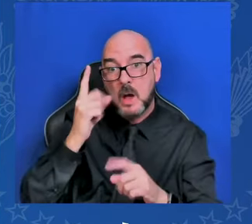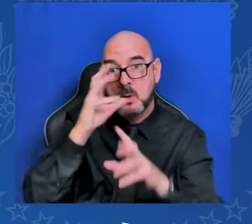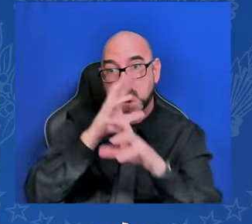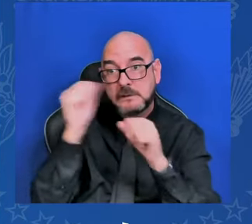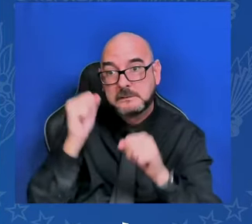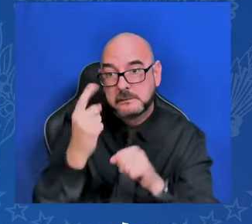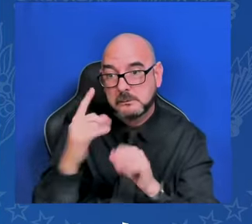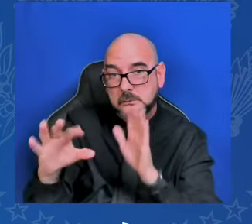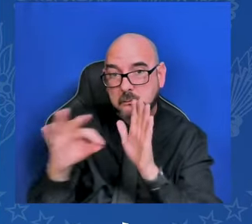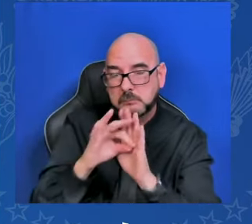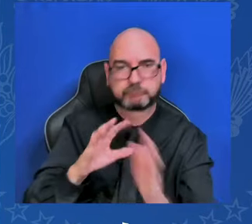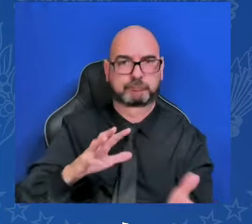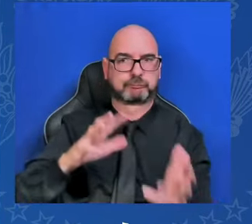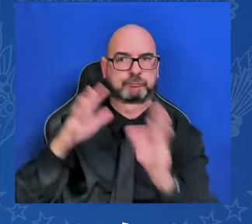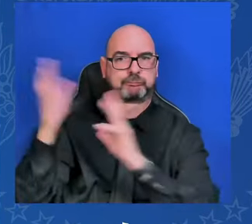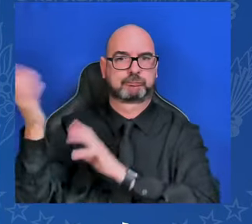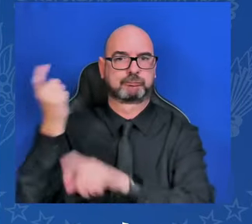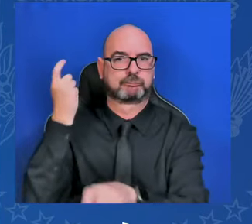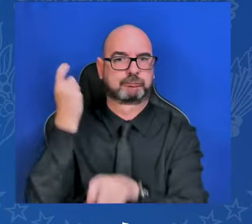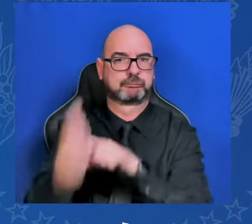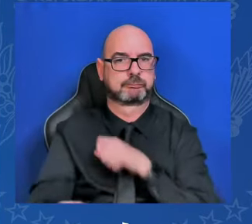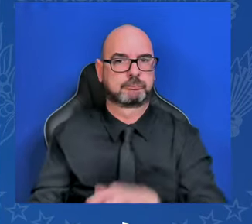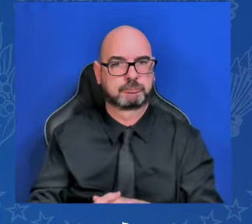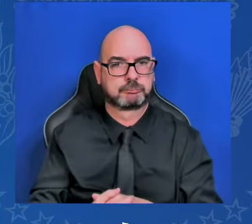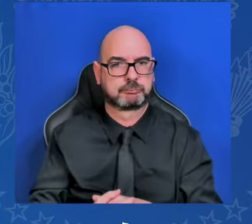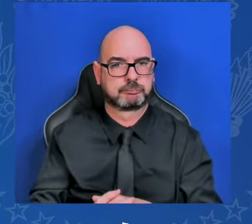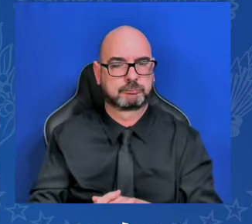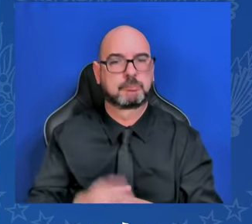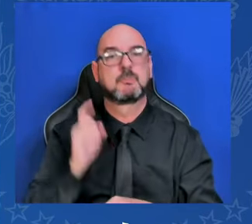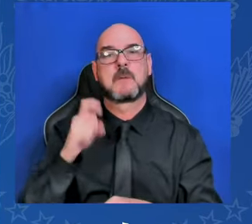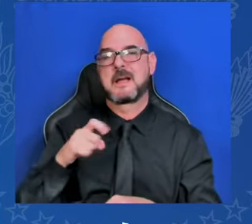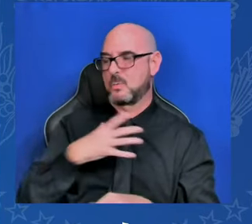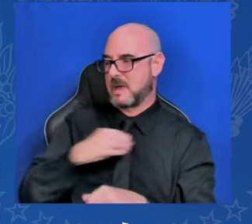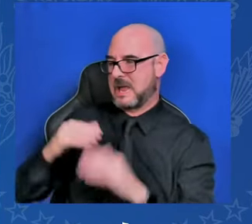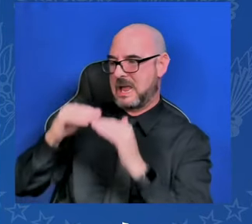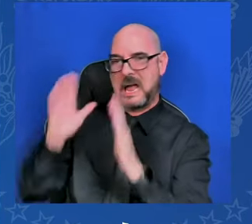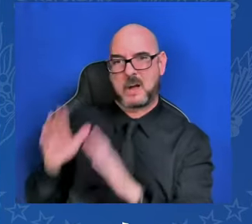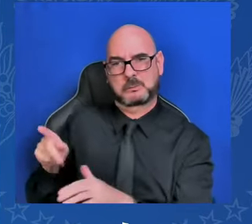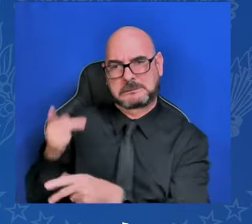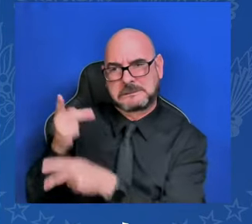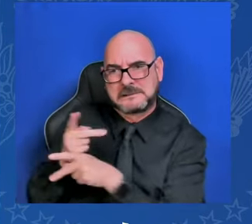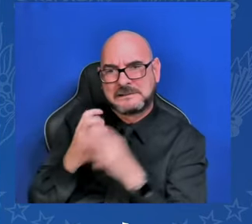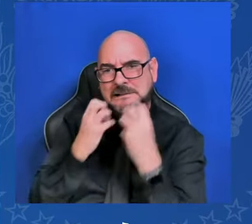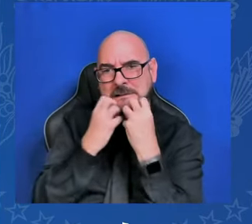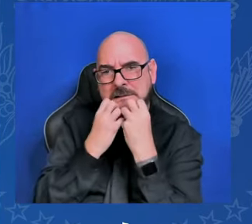keep the White House. We must keep the Senate, and we must take back the House.